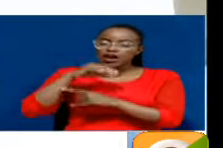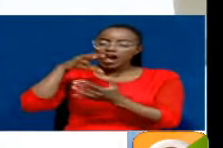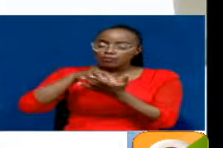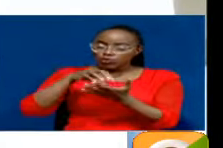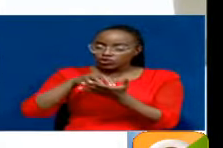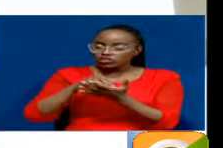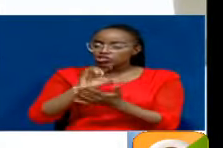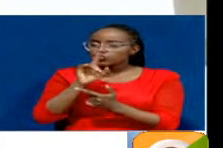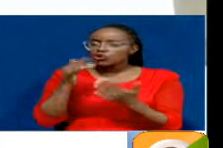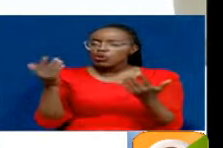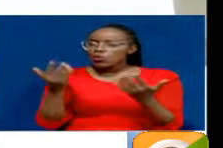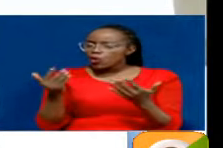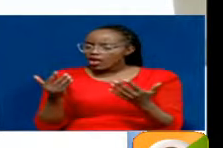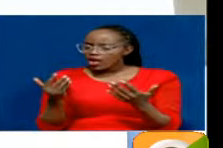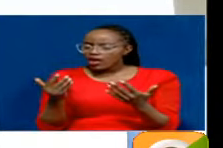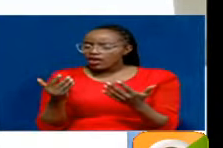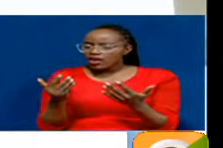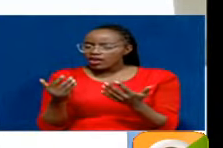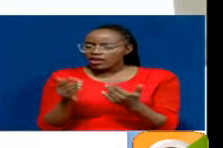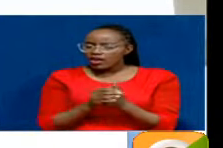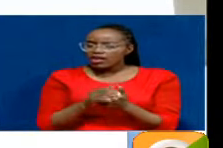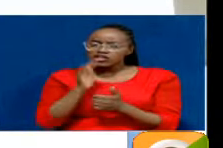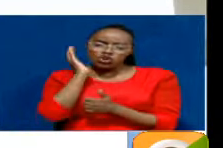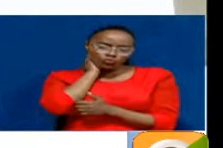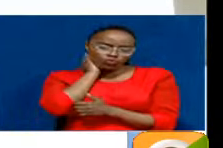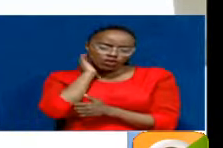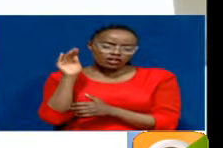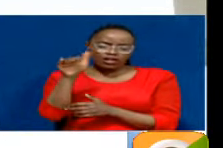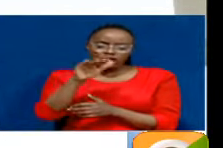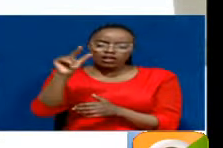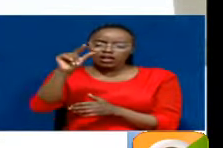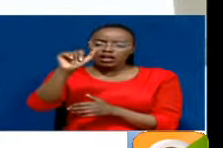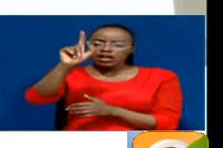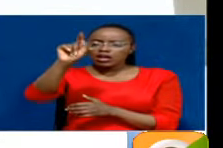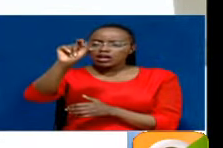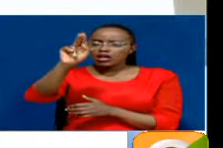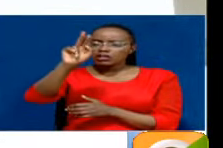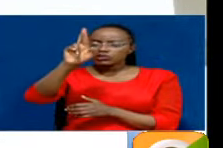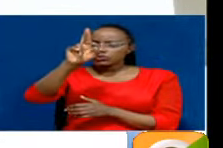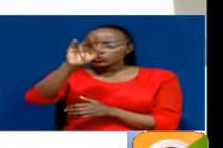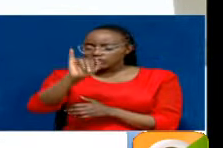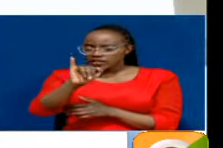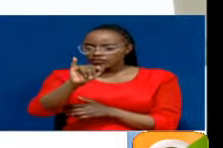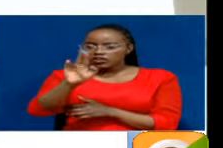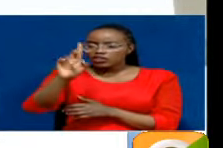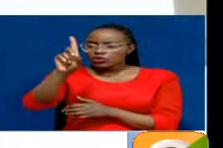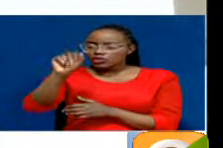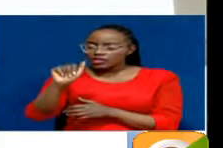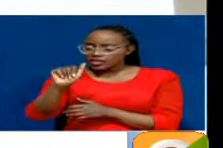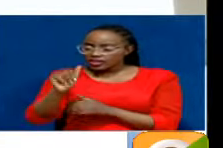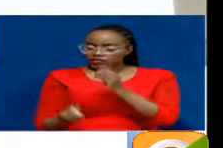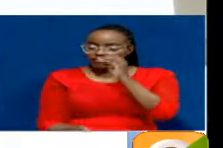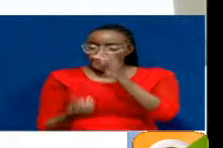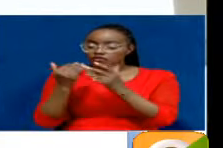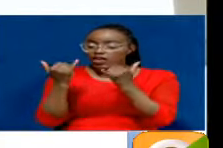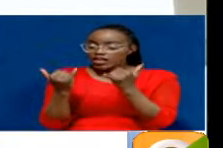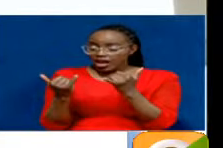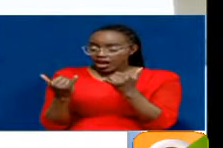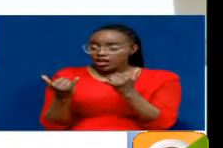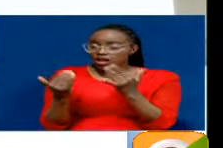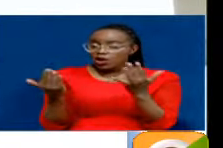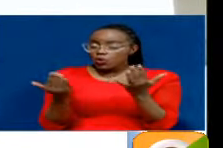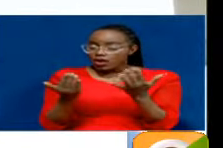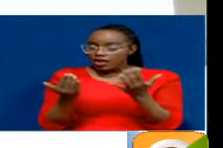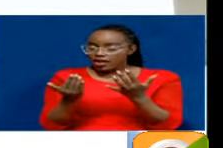seat in Moranga, a place called Gaturi. UDA was formed in its current form